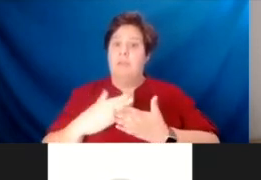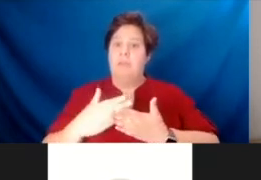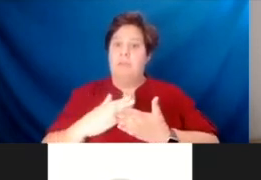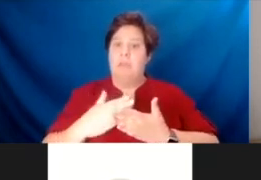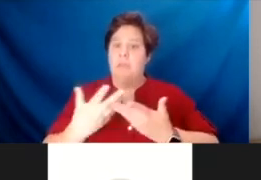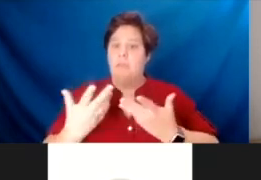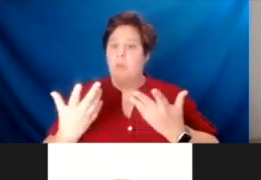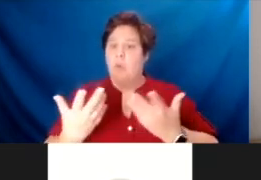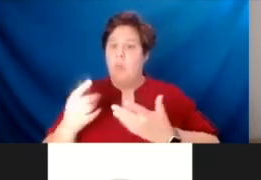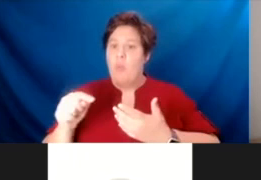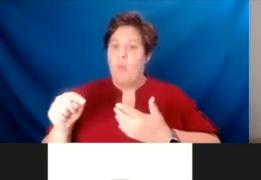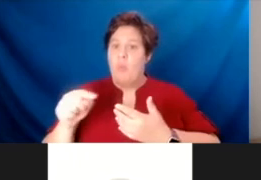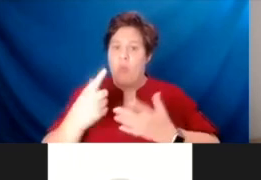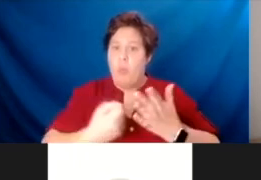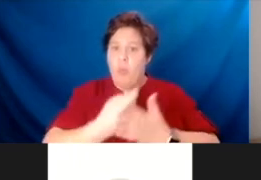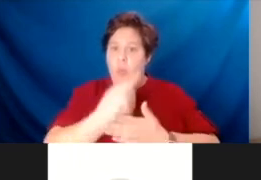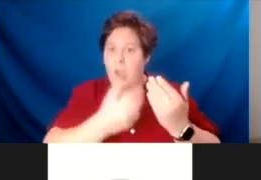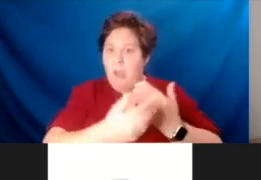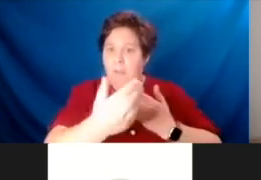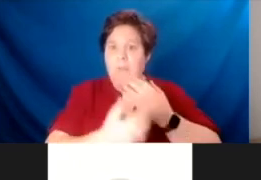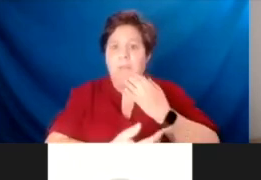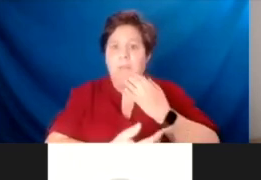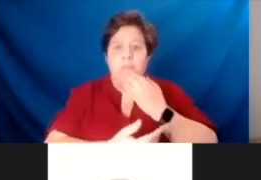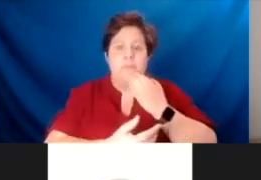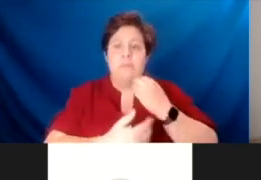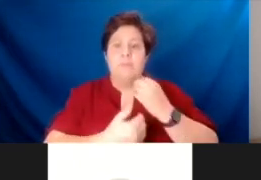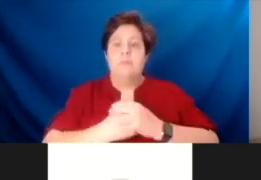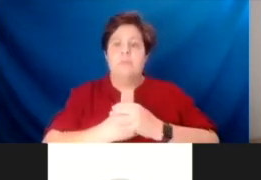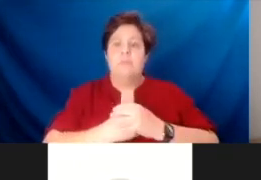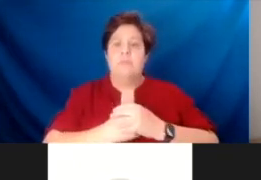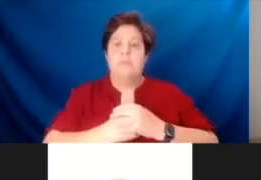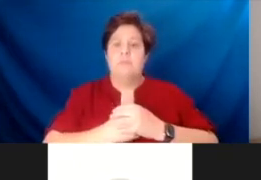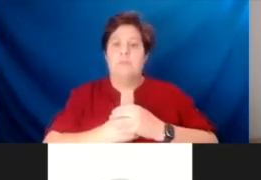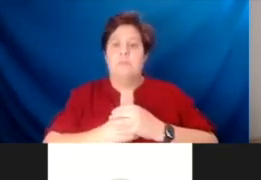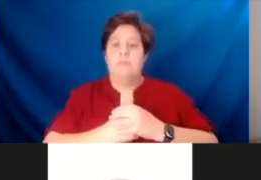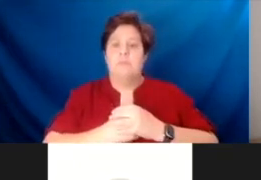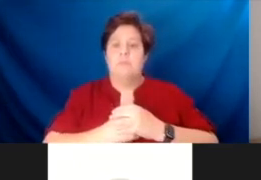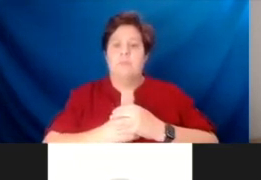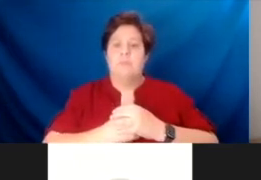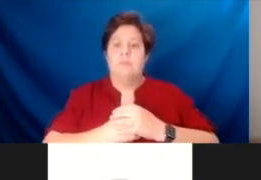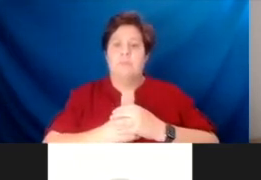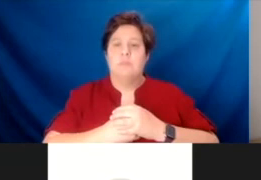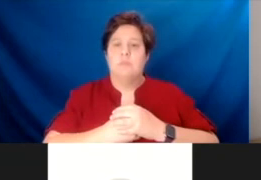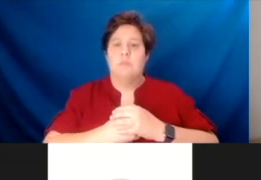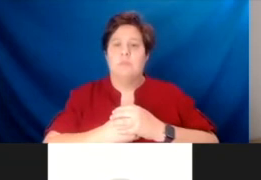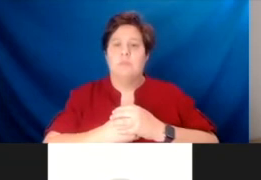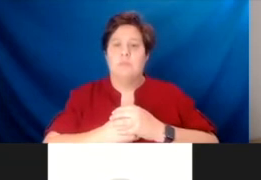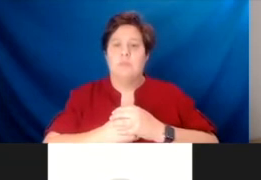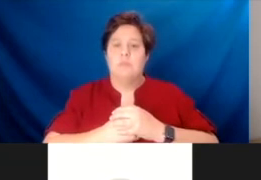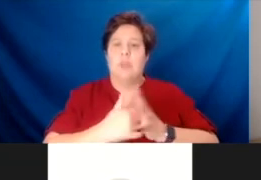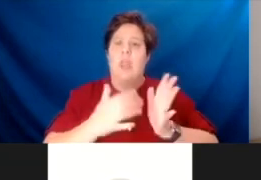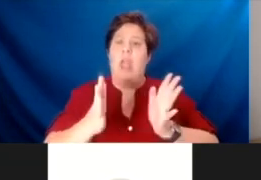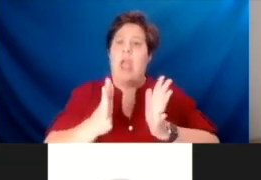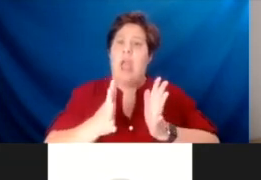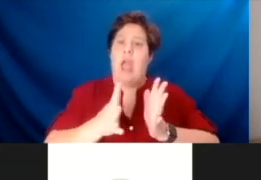of where it goes, but is that how would you necessarily sell